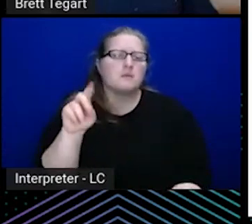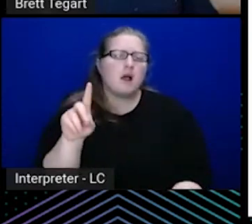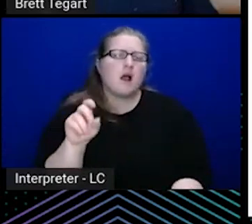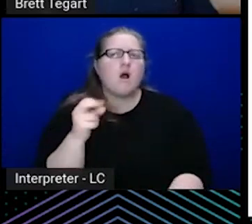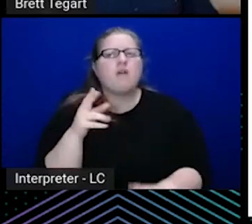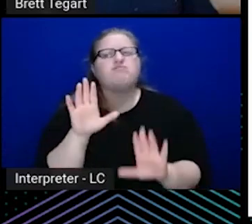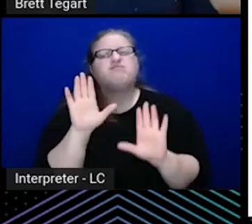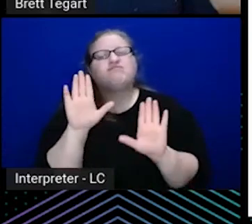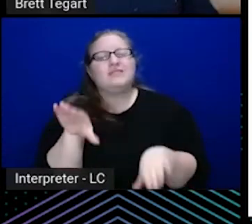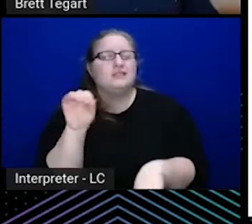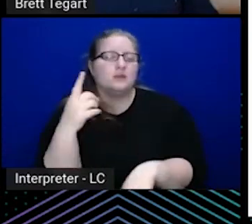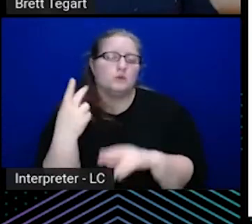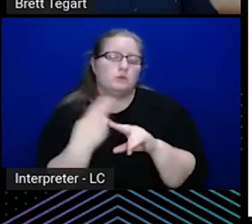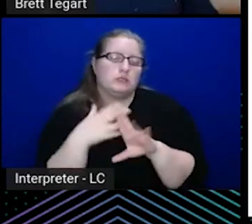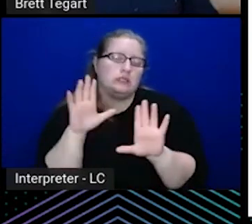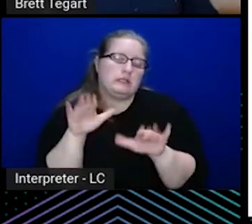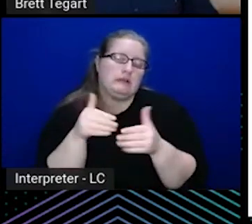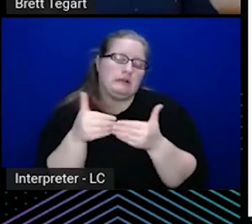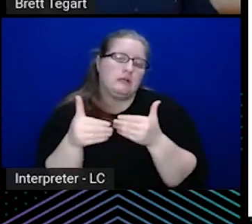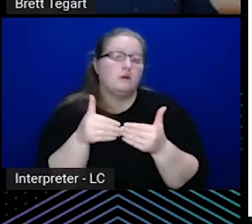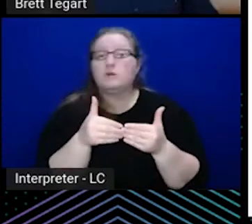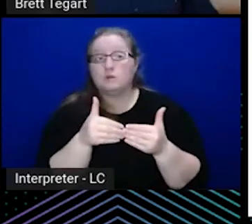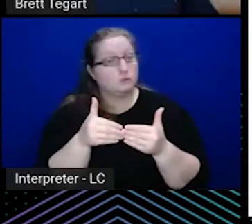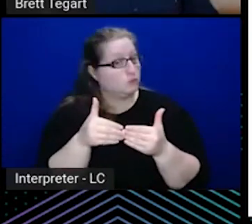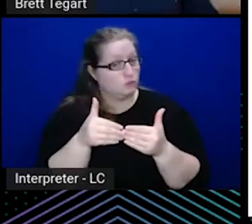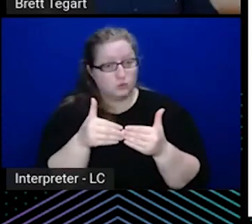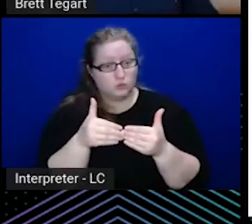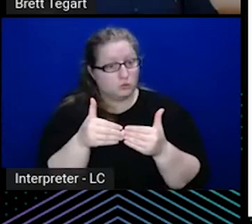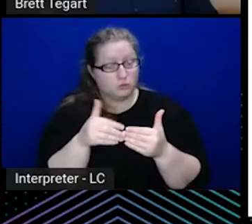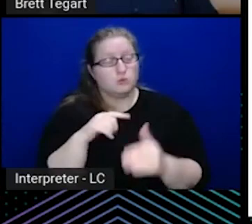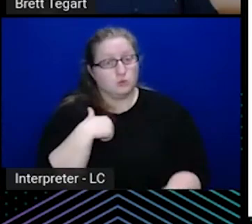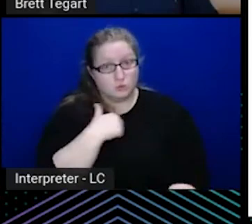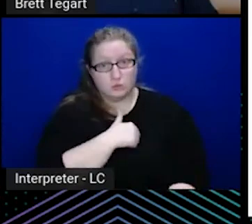nobody's using. We are serious about security.